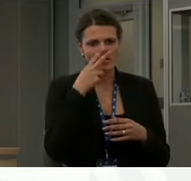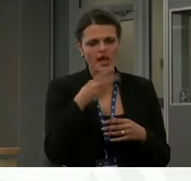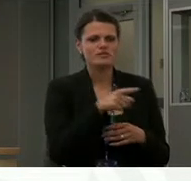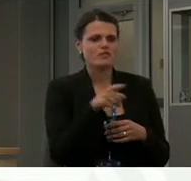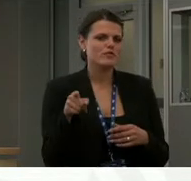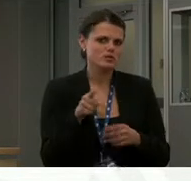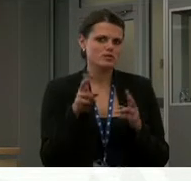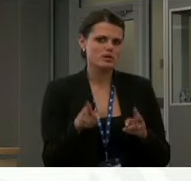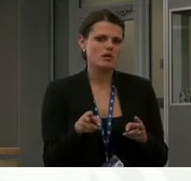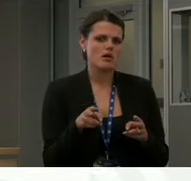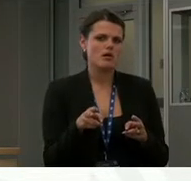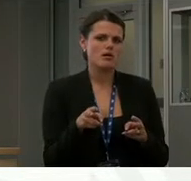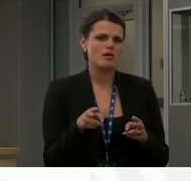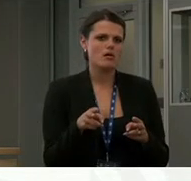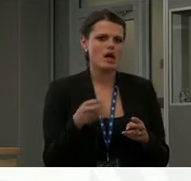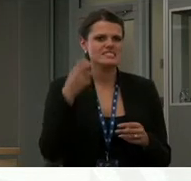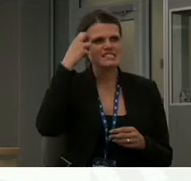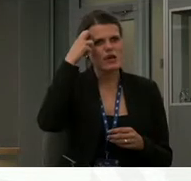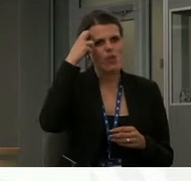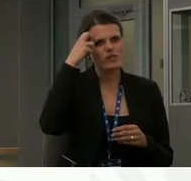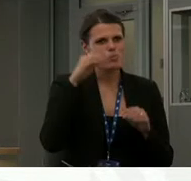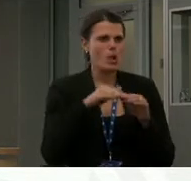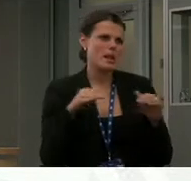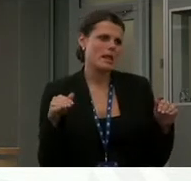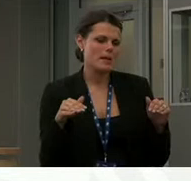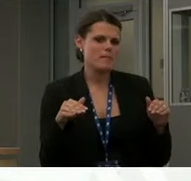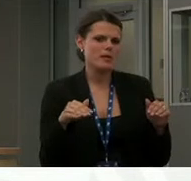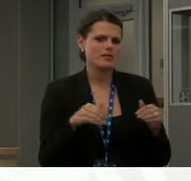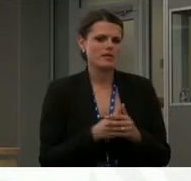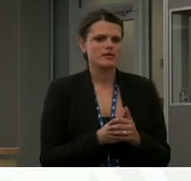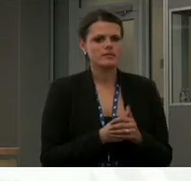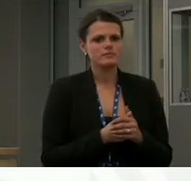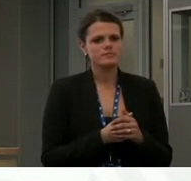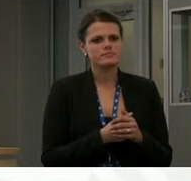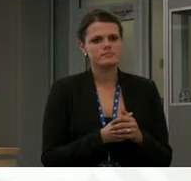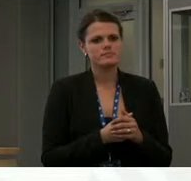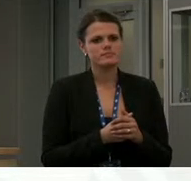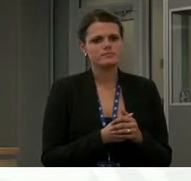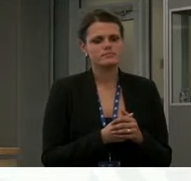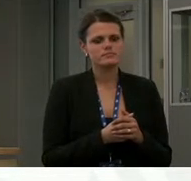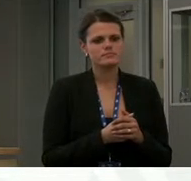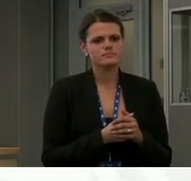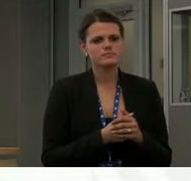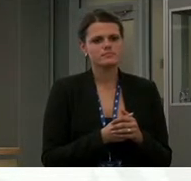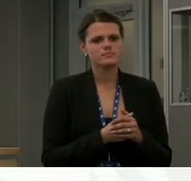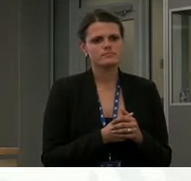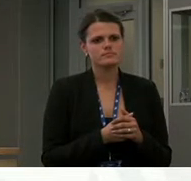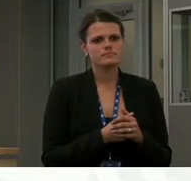as in a stereotyped manner, and this can feed into prejudices and further hinder